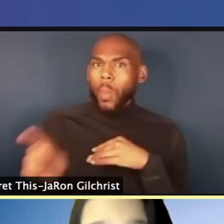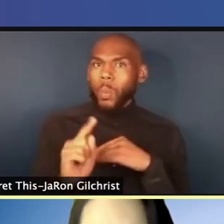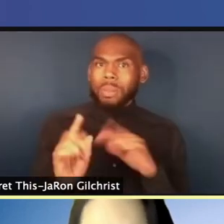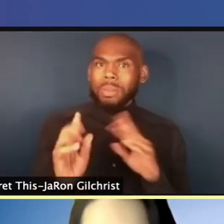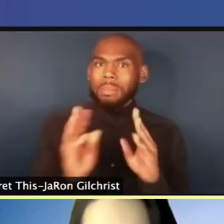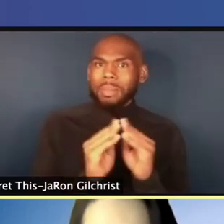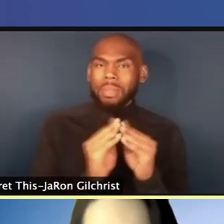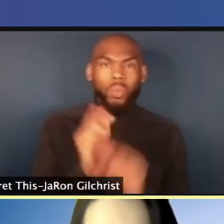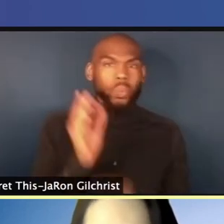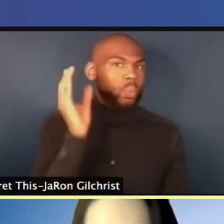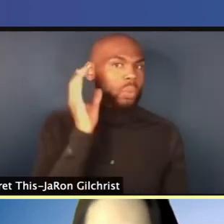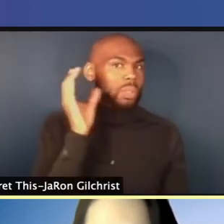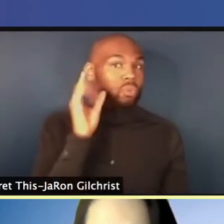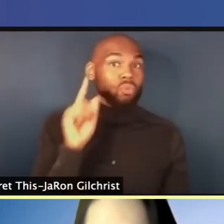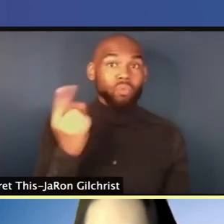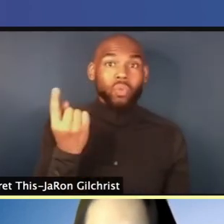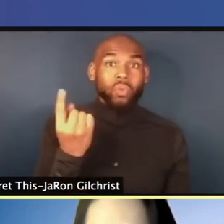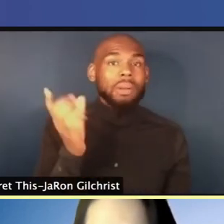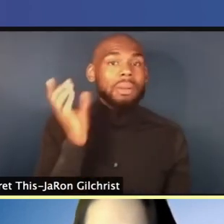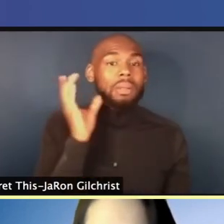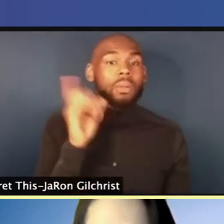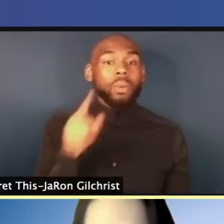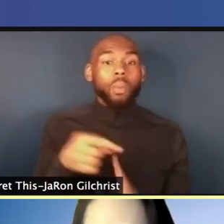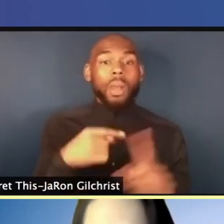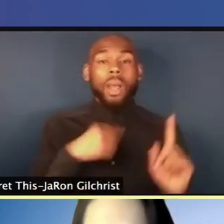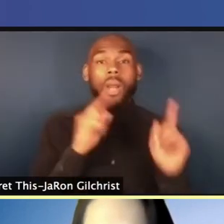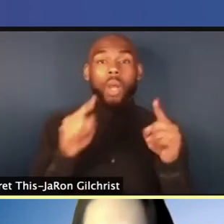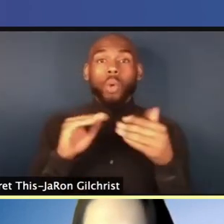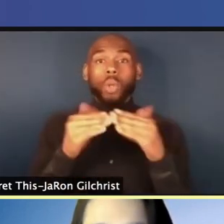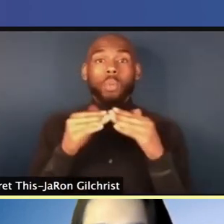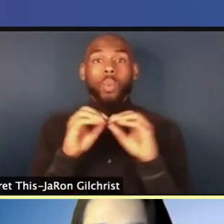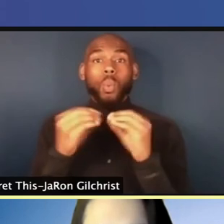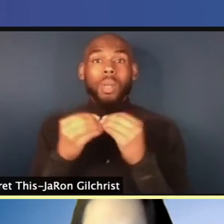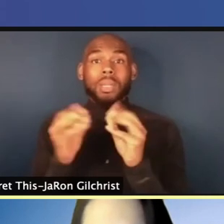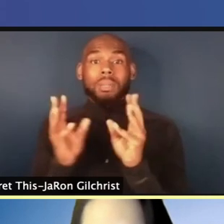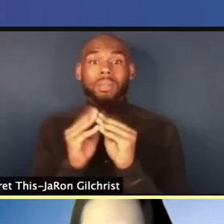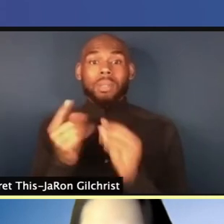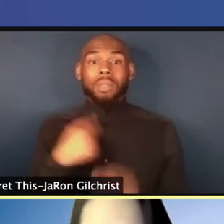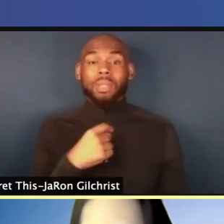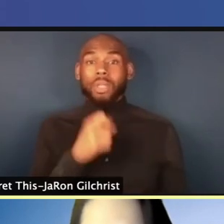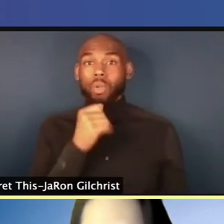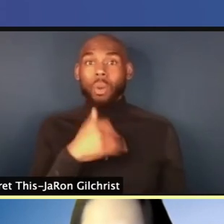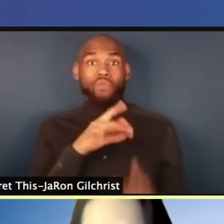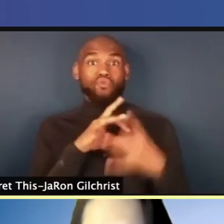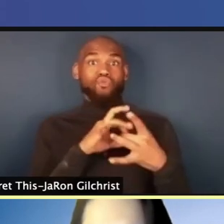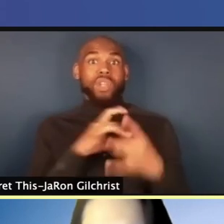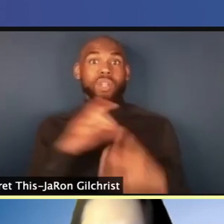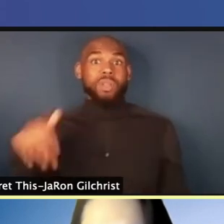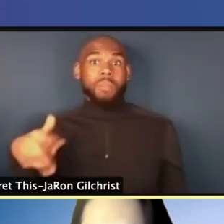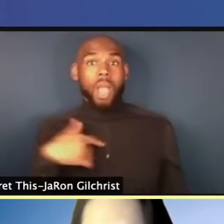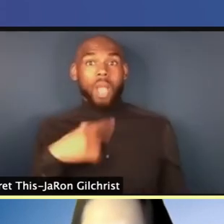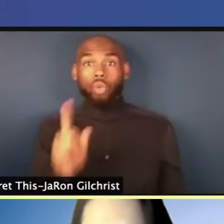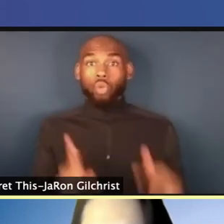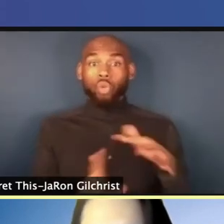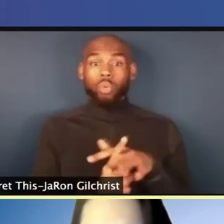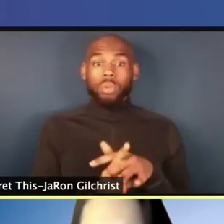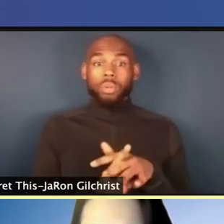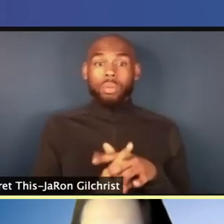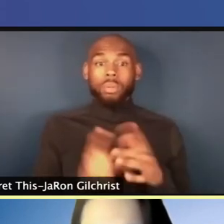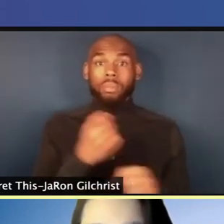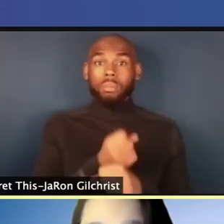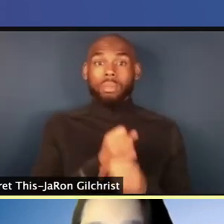and listen first. When I go to community organizing meetings that I don't have relationship with yet, I'll show up and make a